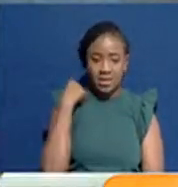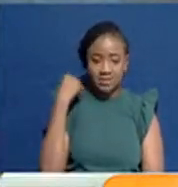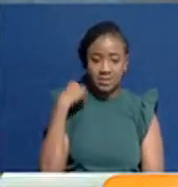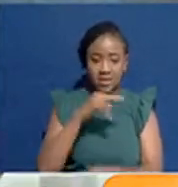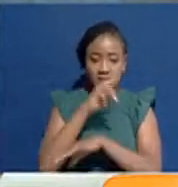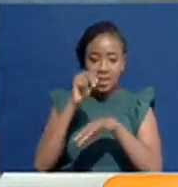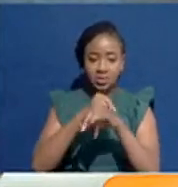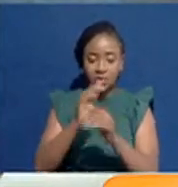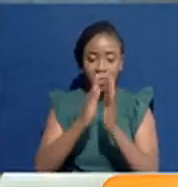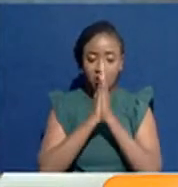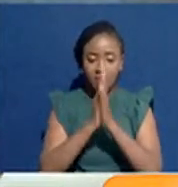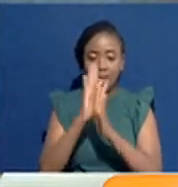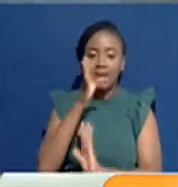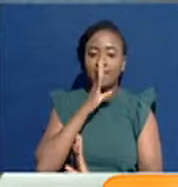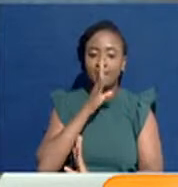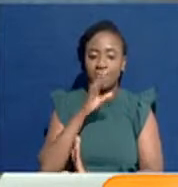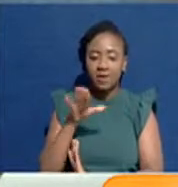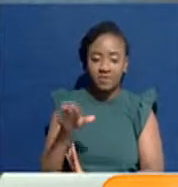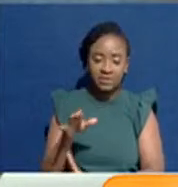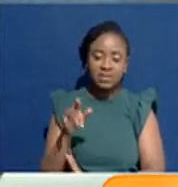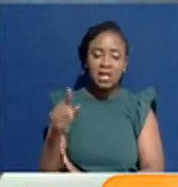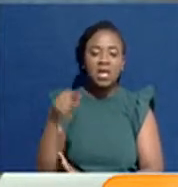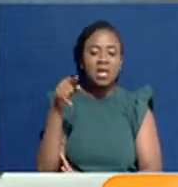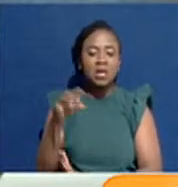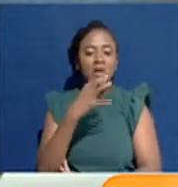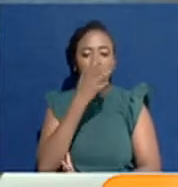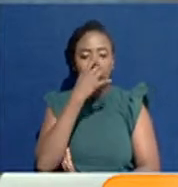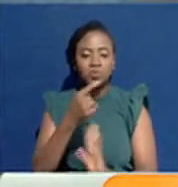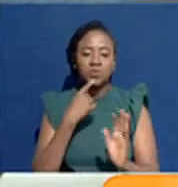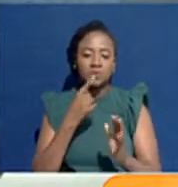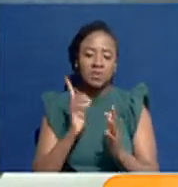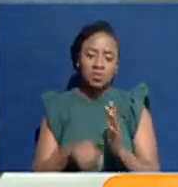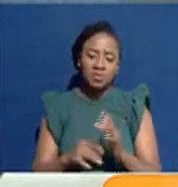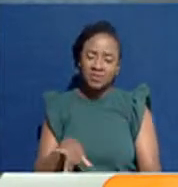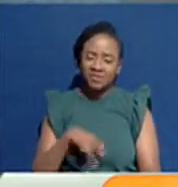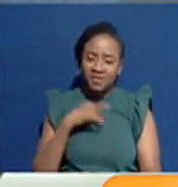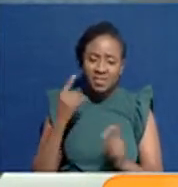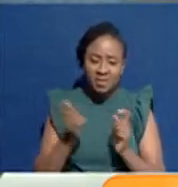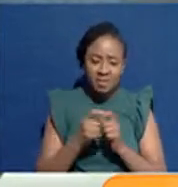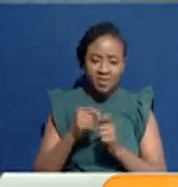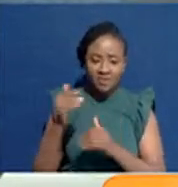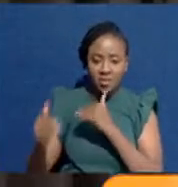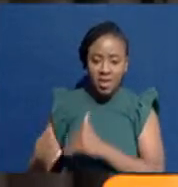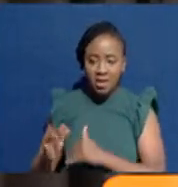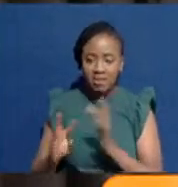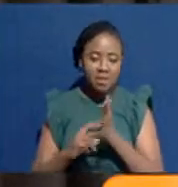spoke about feeling the pain of the neighbor.